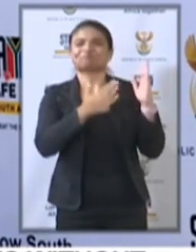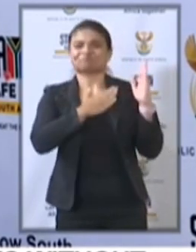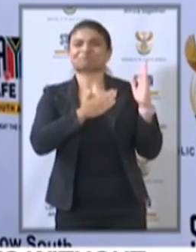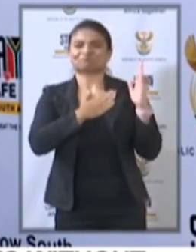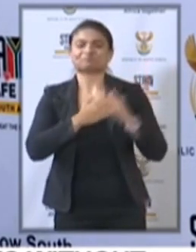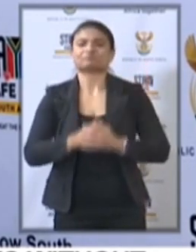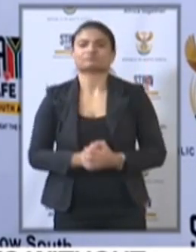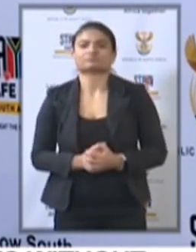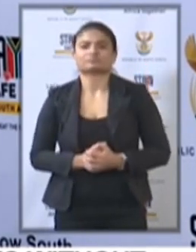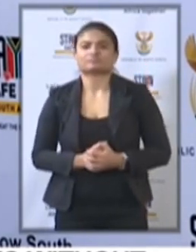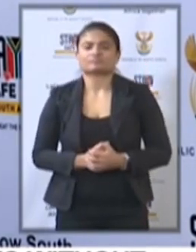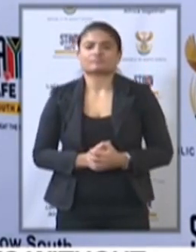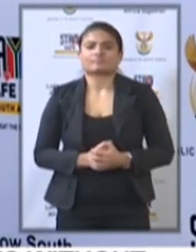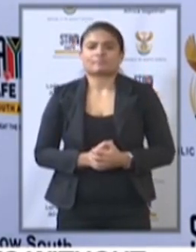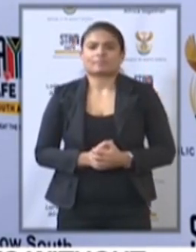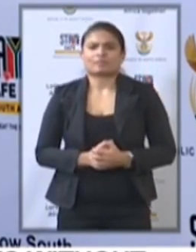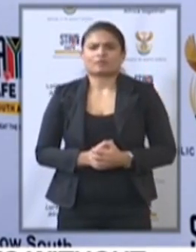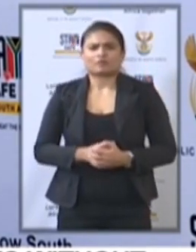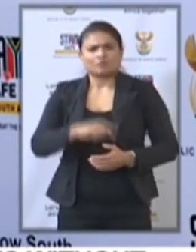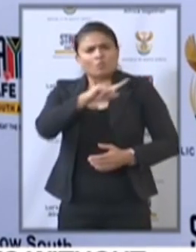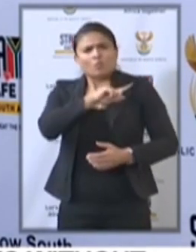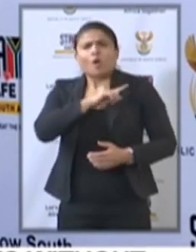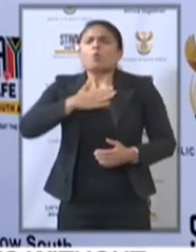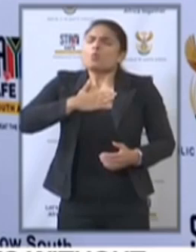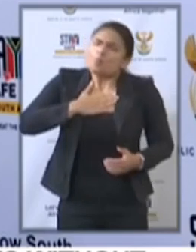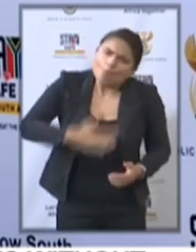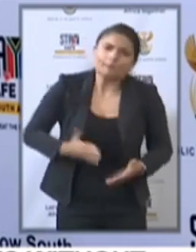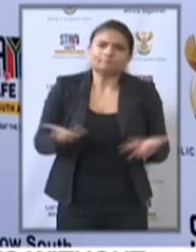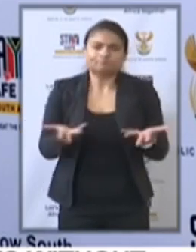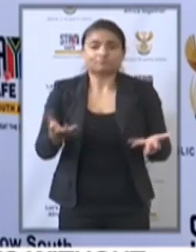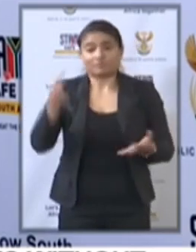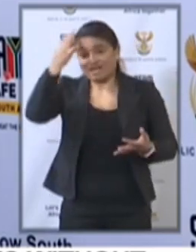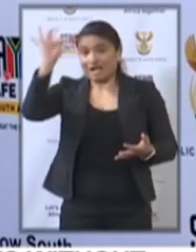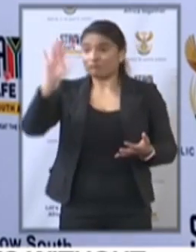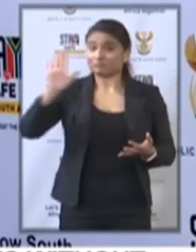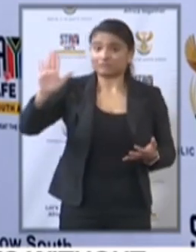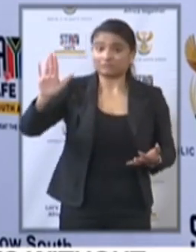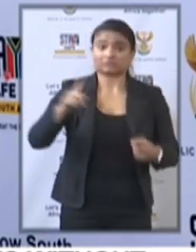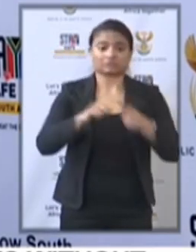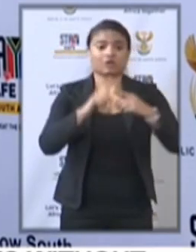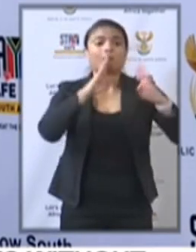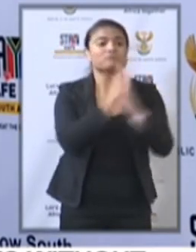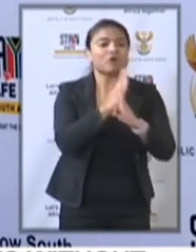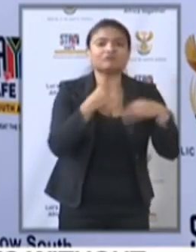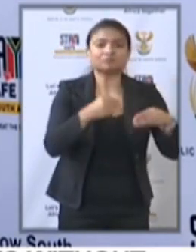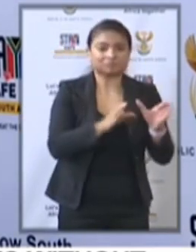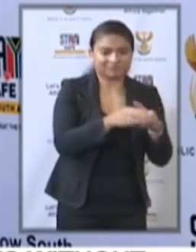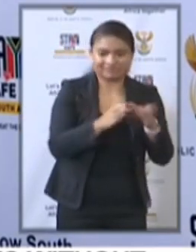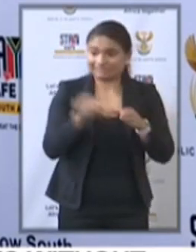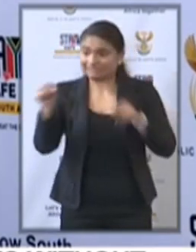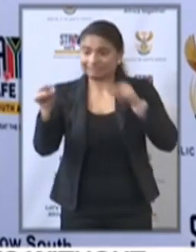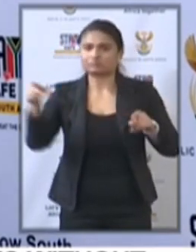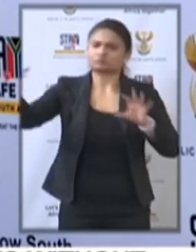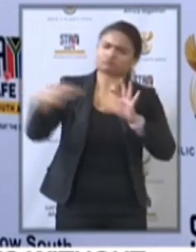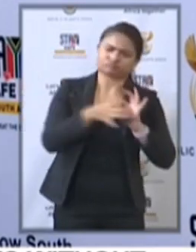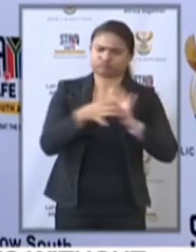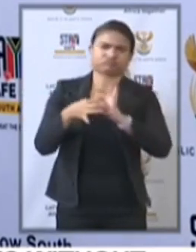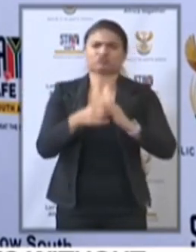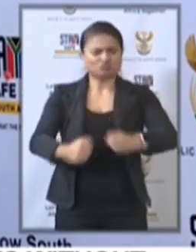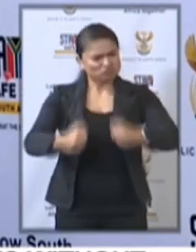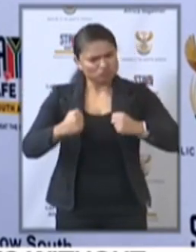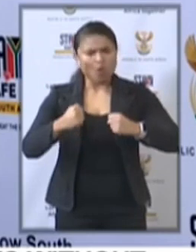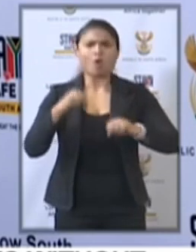is so that we can strengthen the relationship between government and the private sector in driving more innovation in South